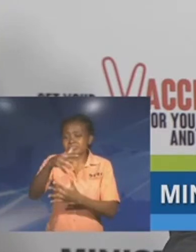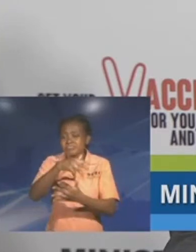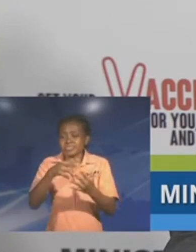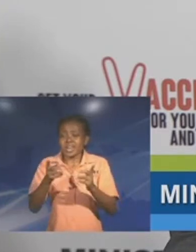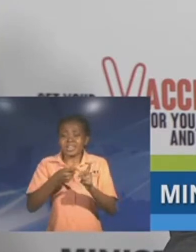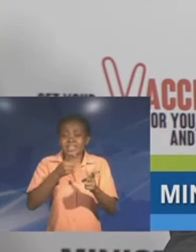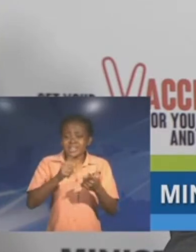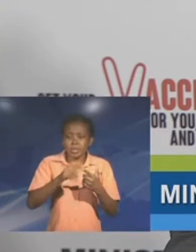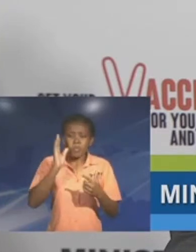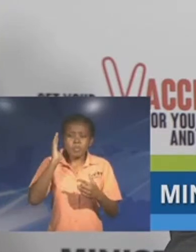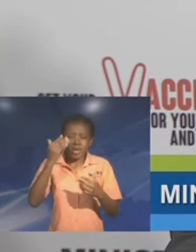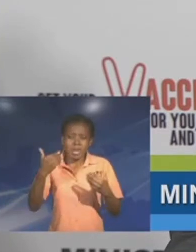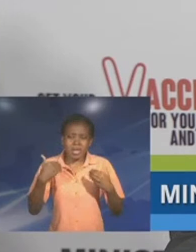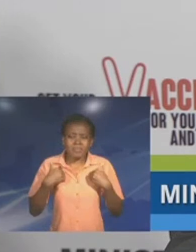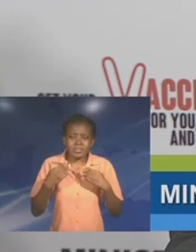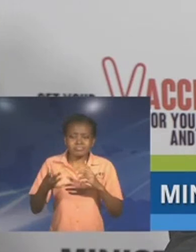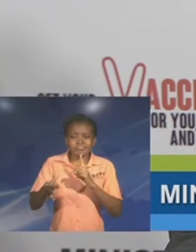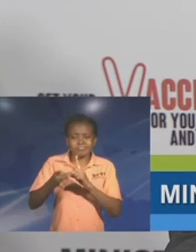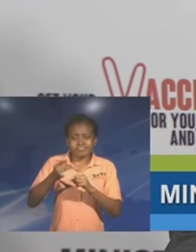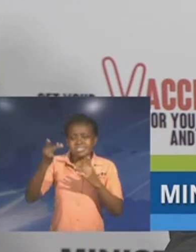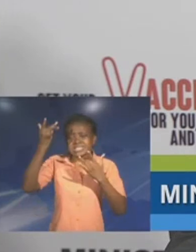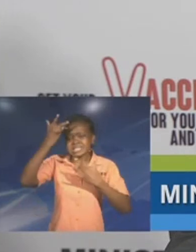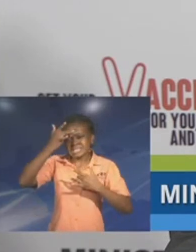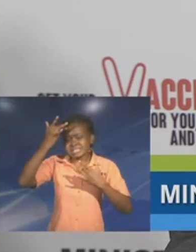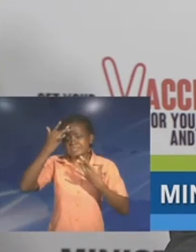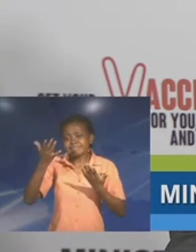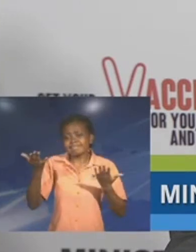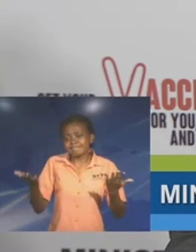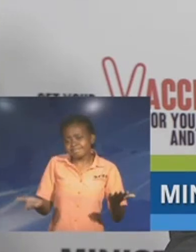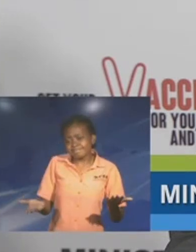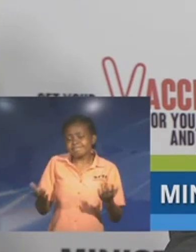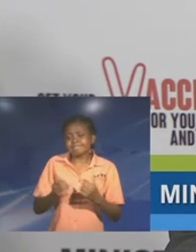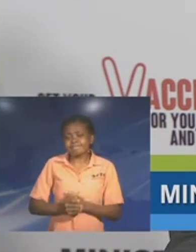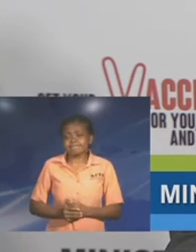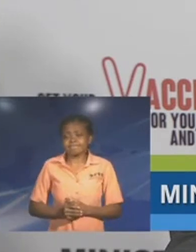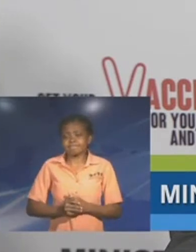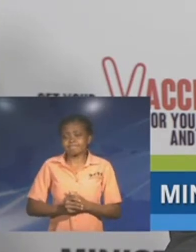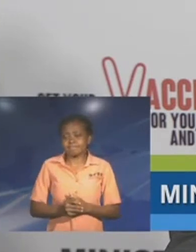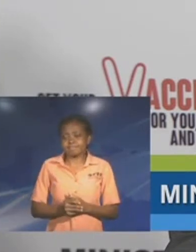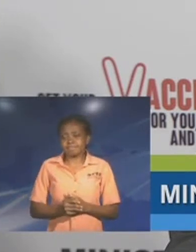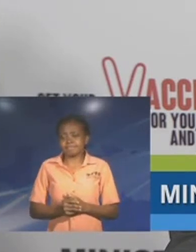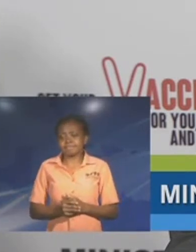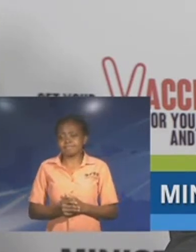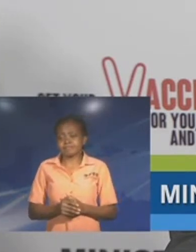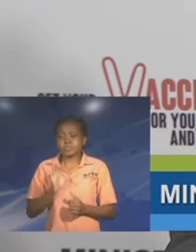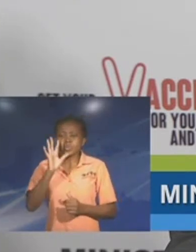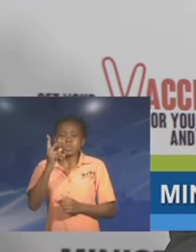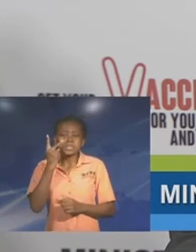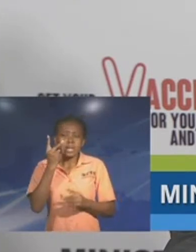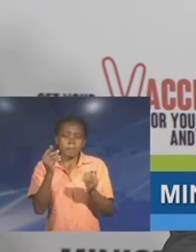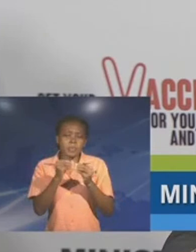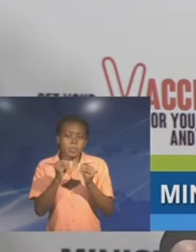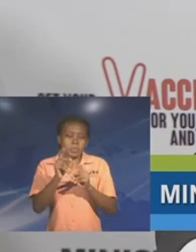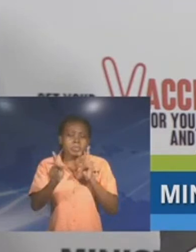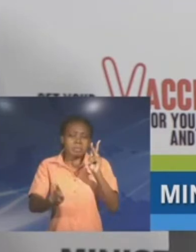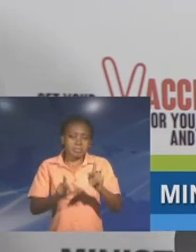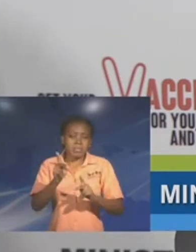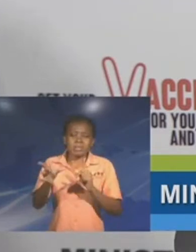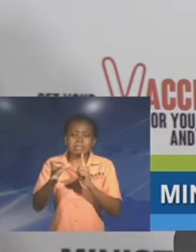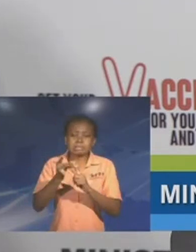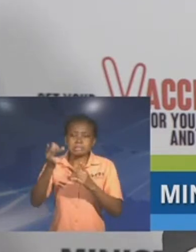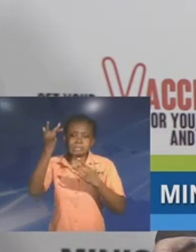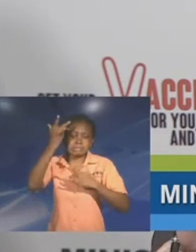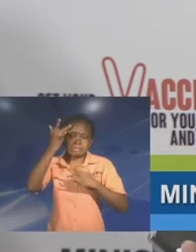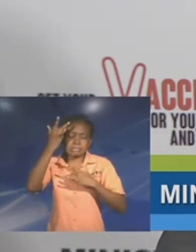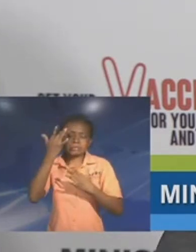health restrictions haven't been taken down, you find that you will get an upscale in the number of viral illnesses occurring.